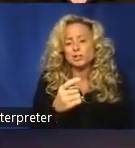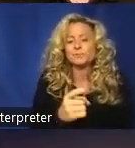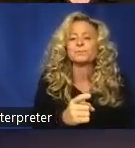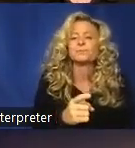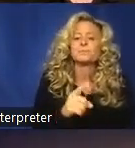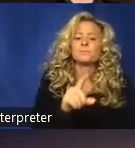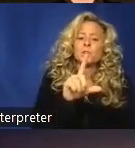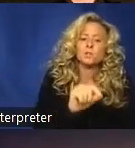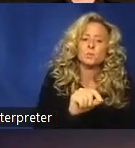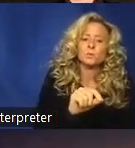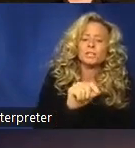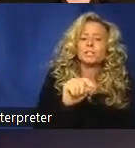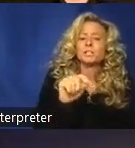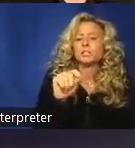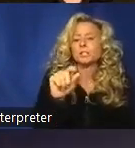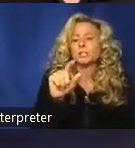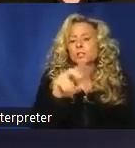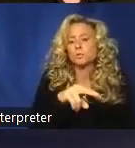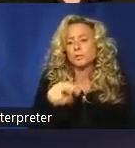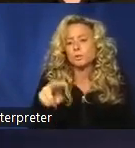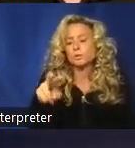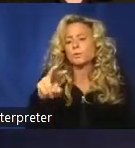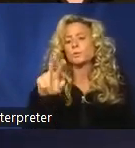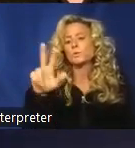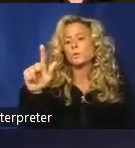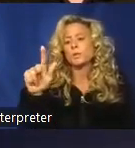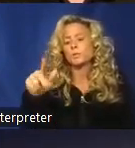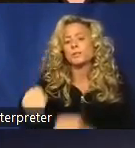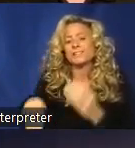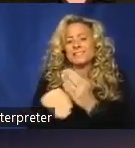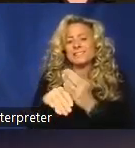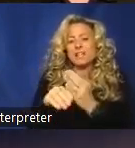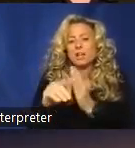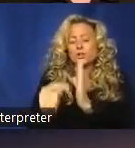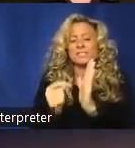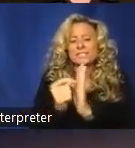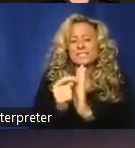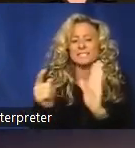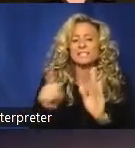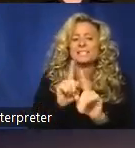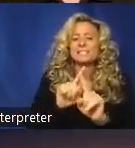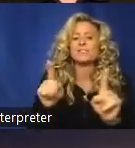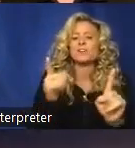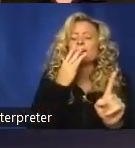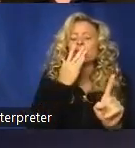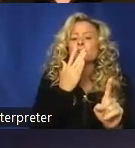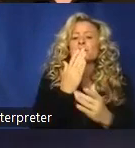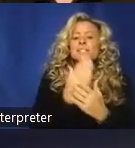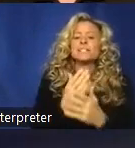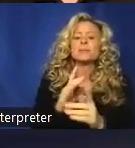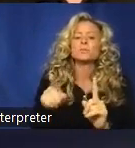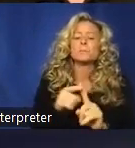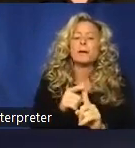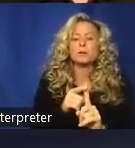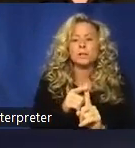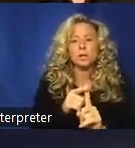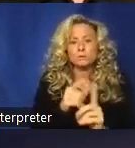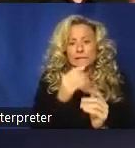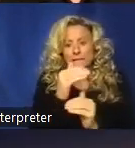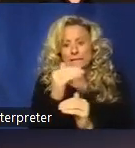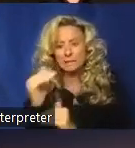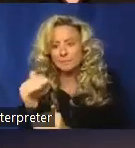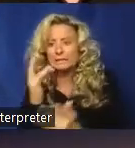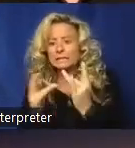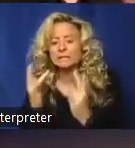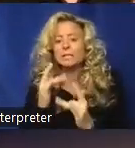the 22-23 soccer season. And as you can see, there's different colors. So some of the questions were around scarcity. You can see